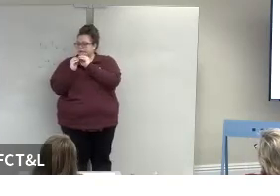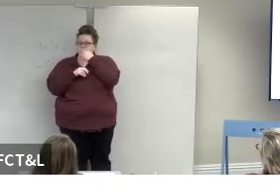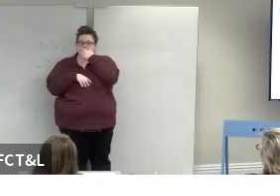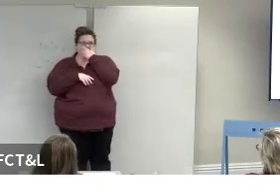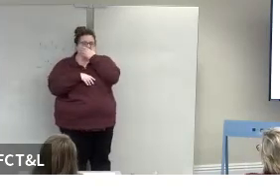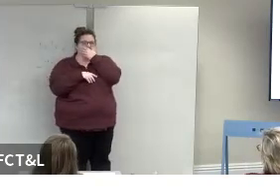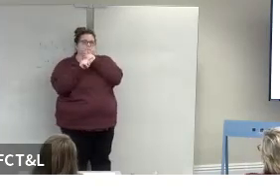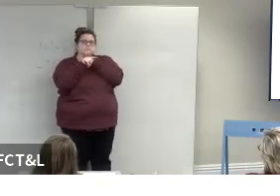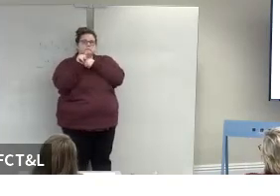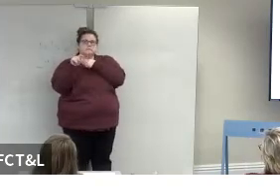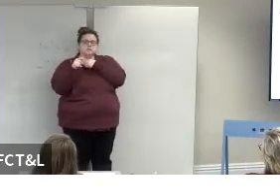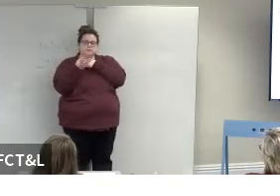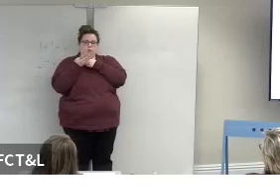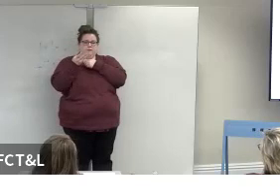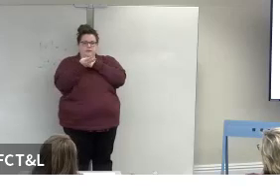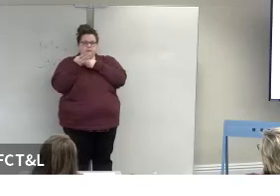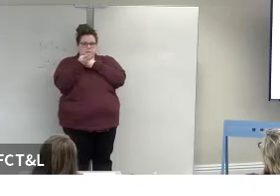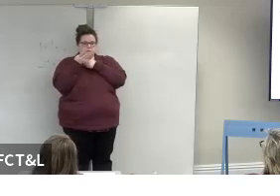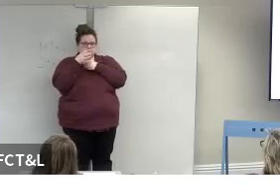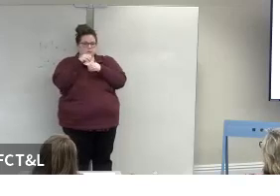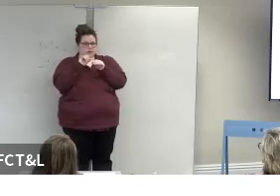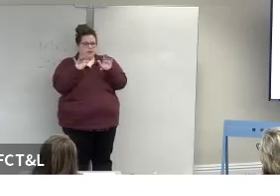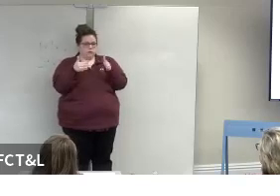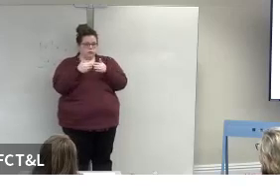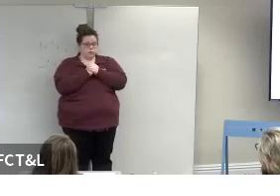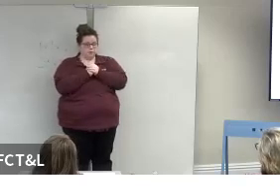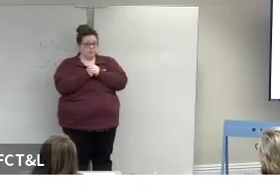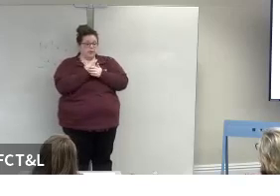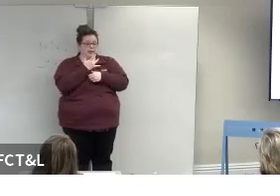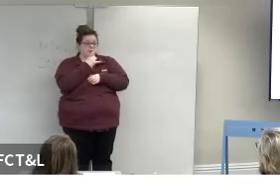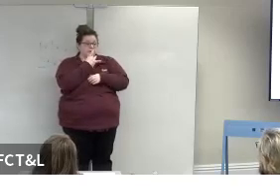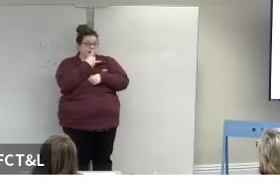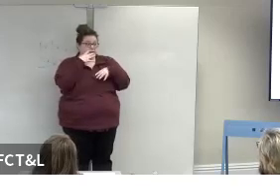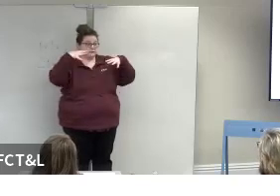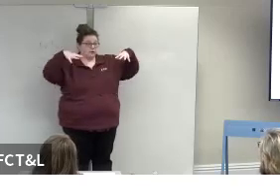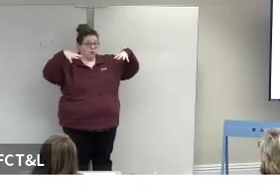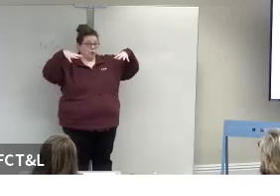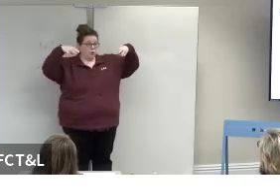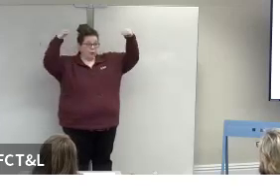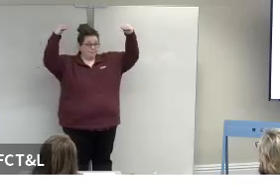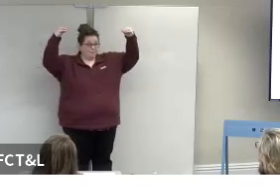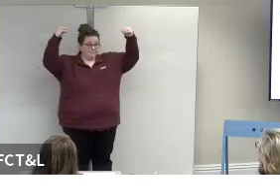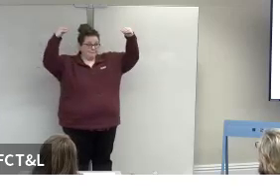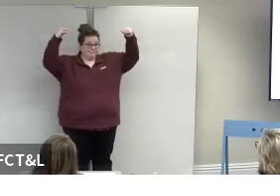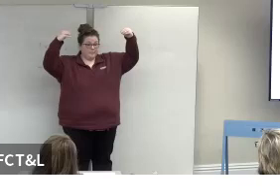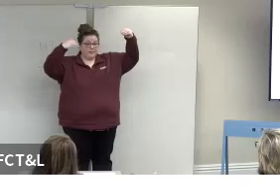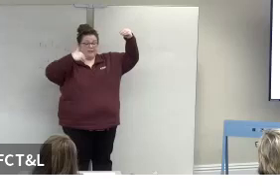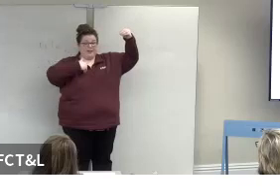And it was an intervention meeting that was at her school. There were 4 of us in the room. The